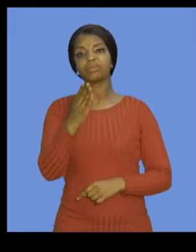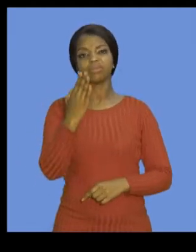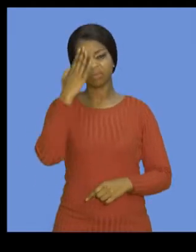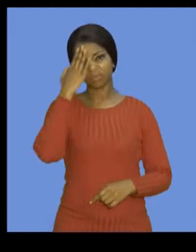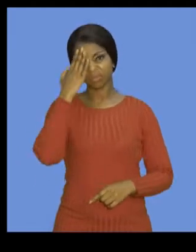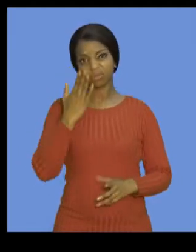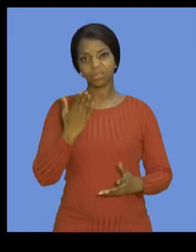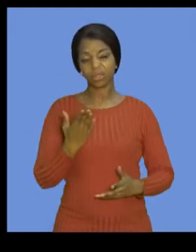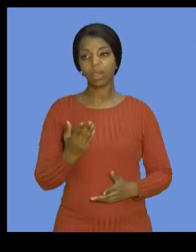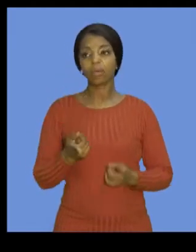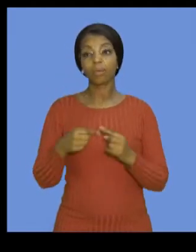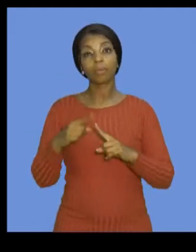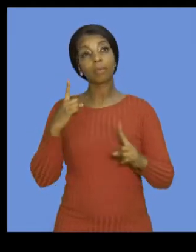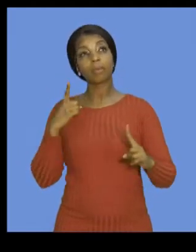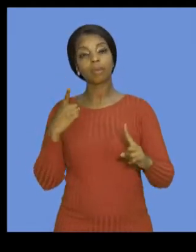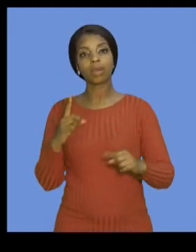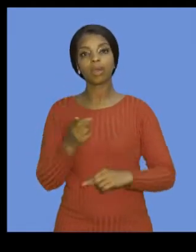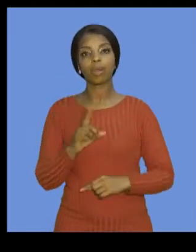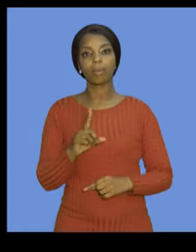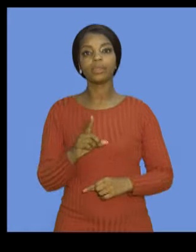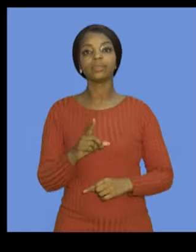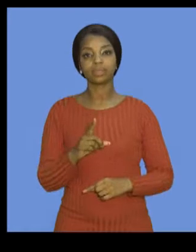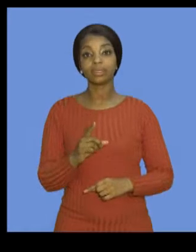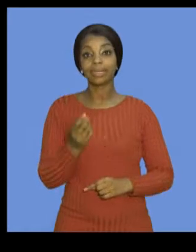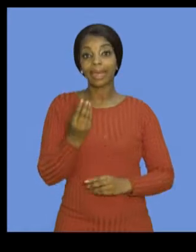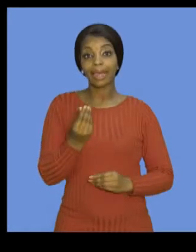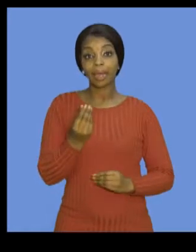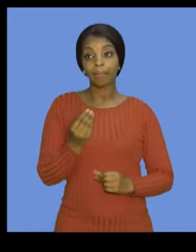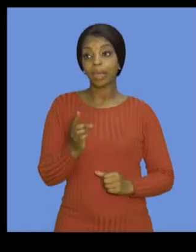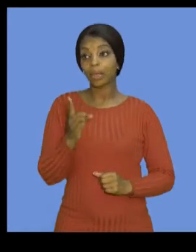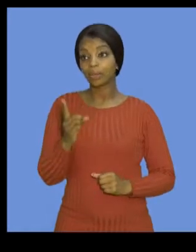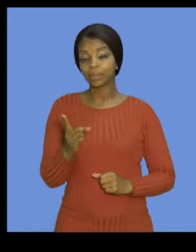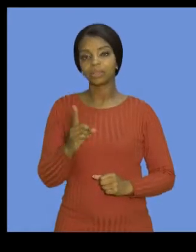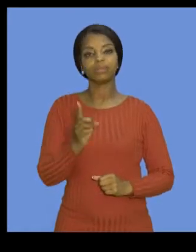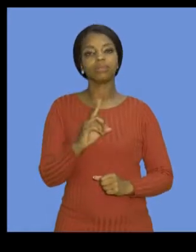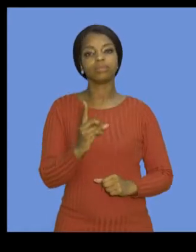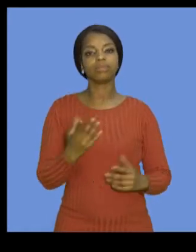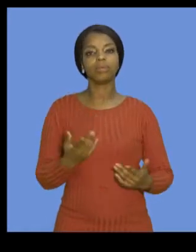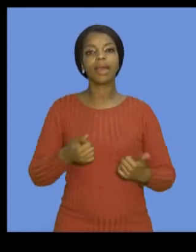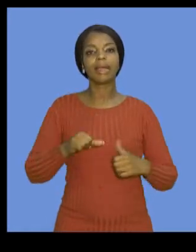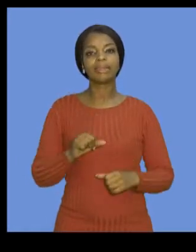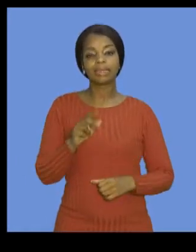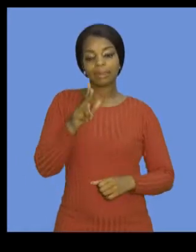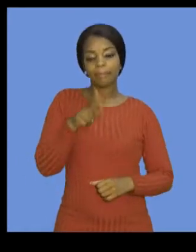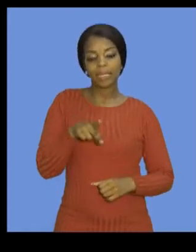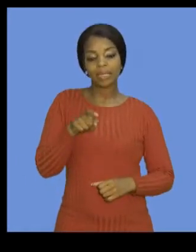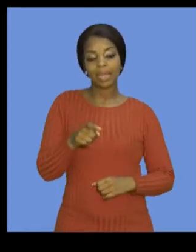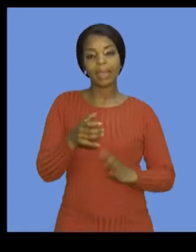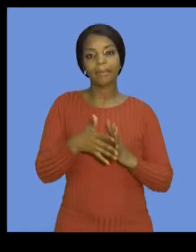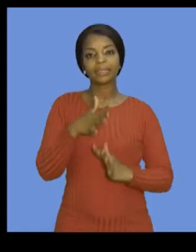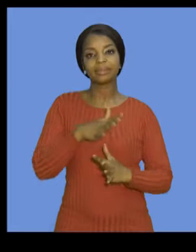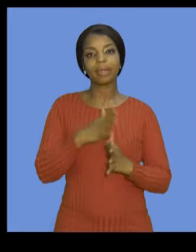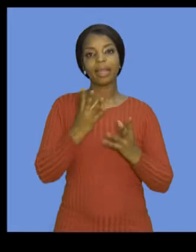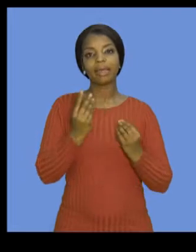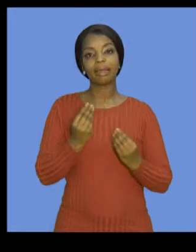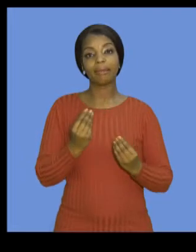the accumulated amount or the appreciation amount maybe. And then P will be the principal amount. I will